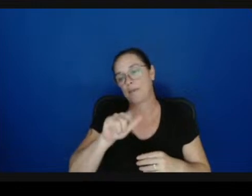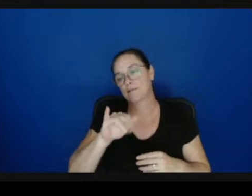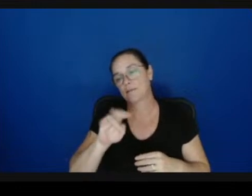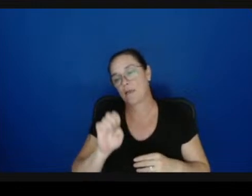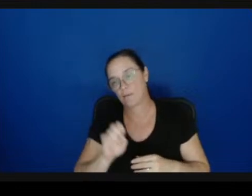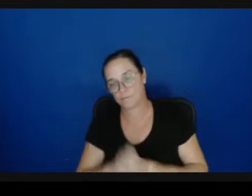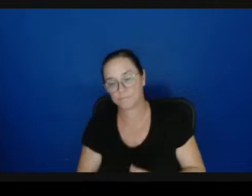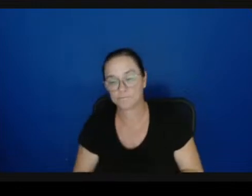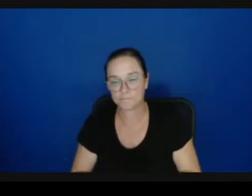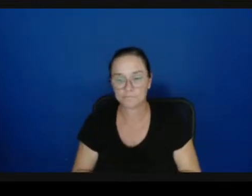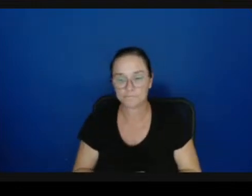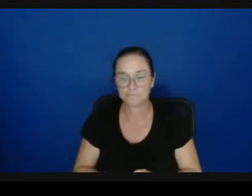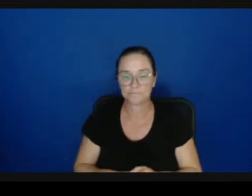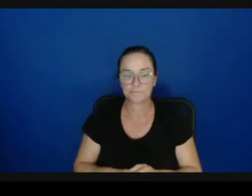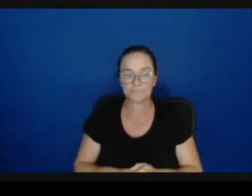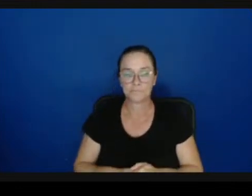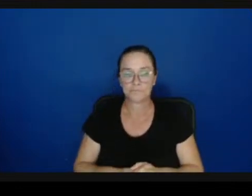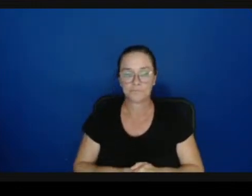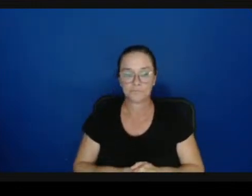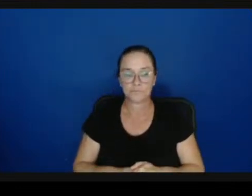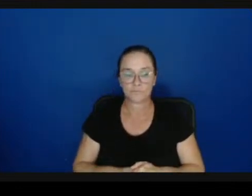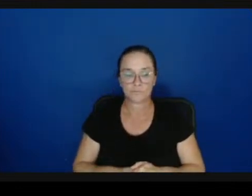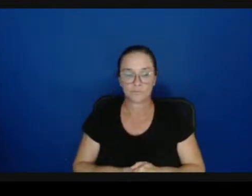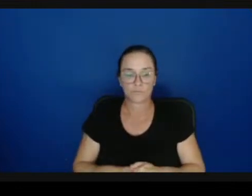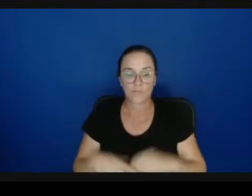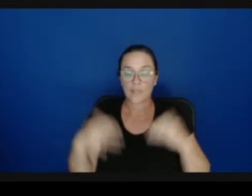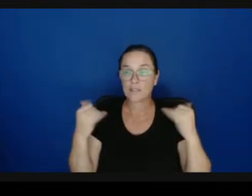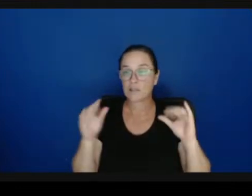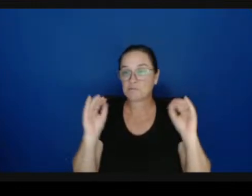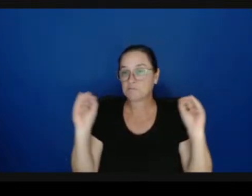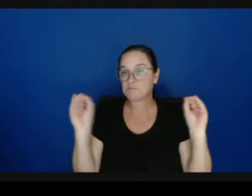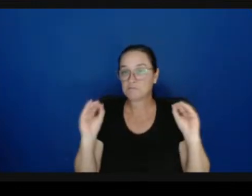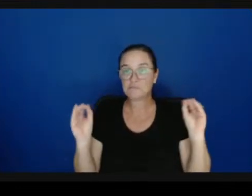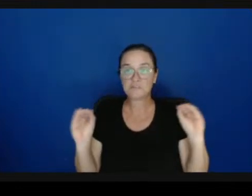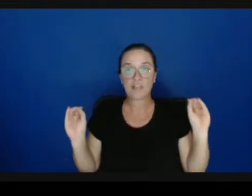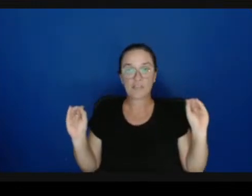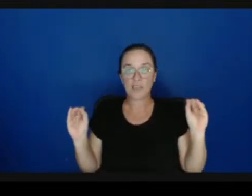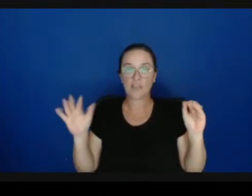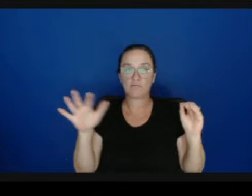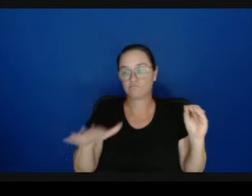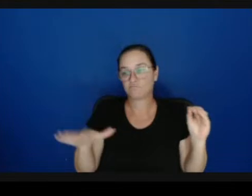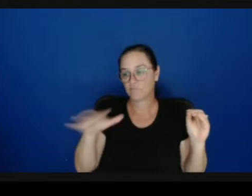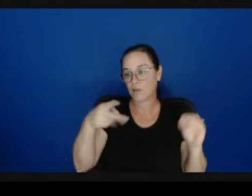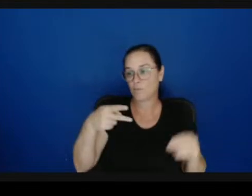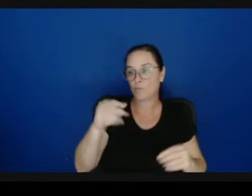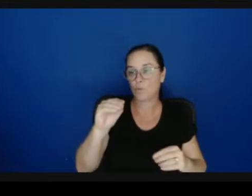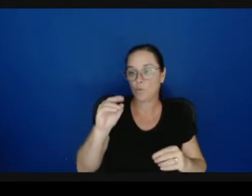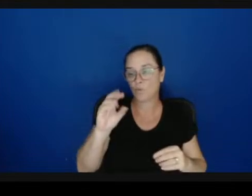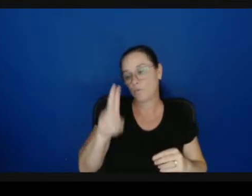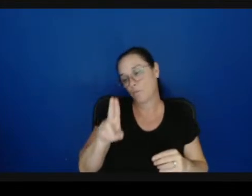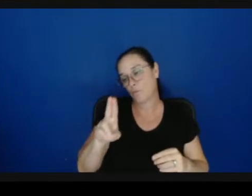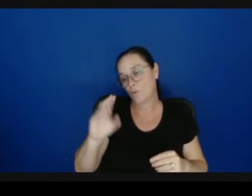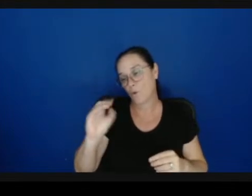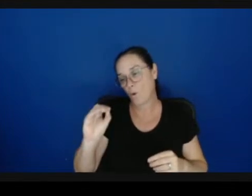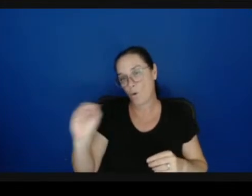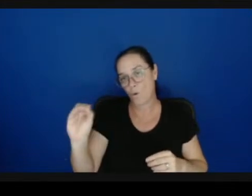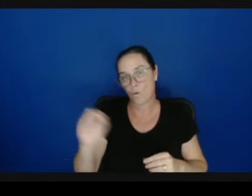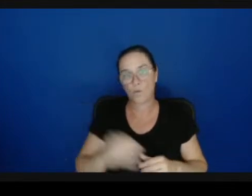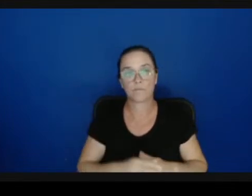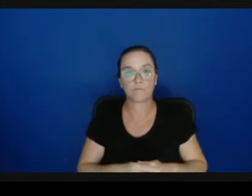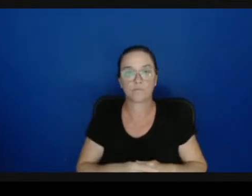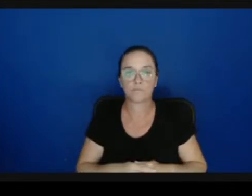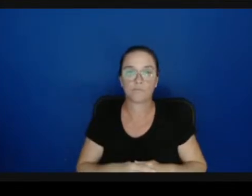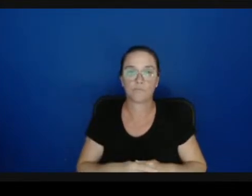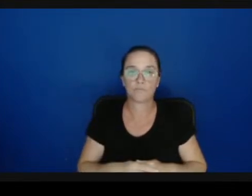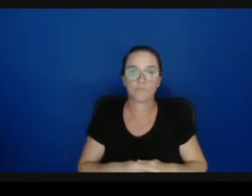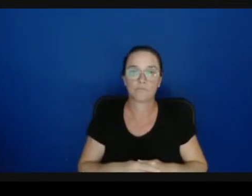note as well. So still nothing right under Pu'o. It's all west of there at Nāpau. And looks like this